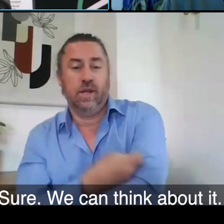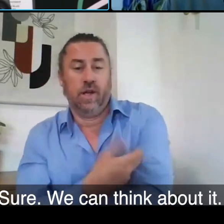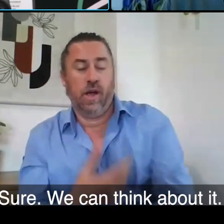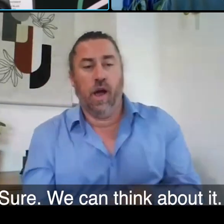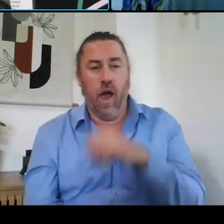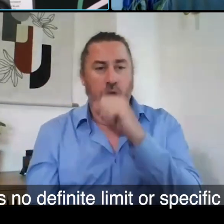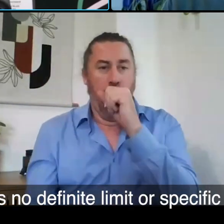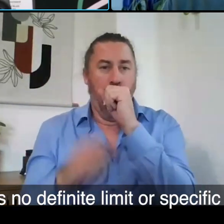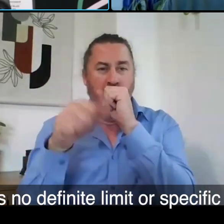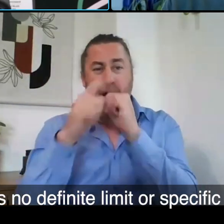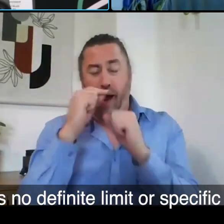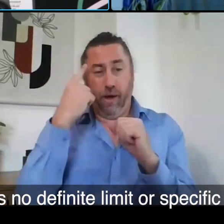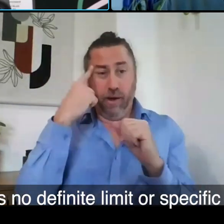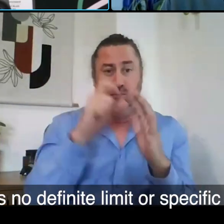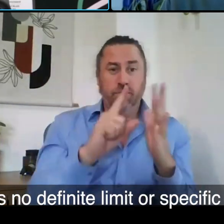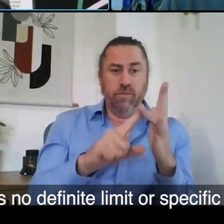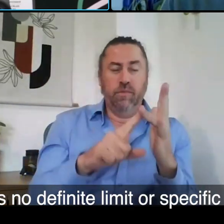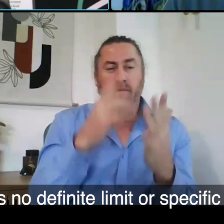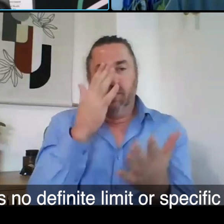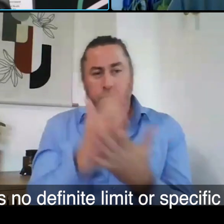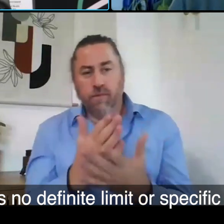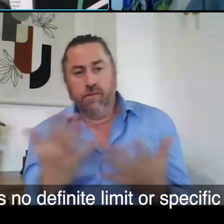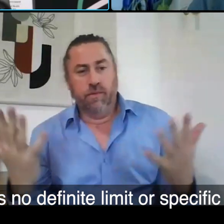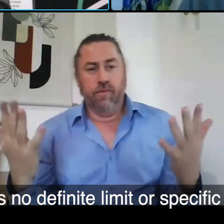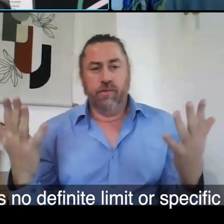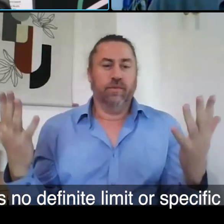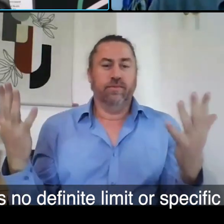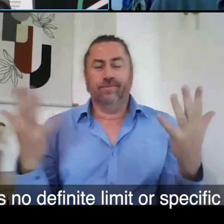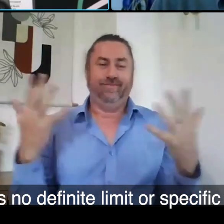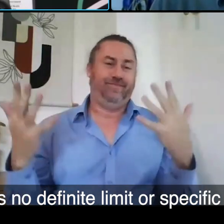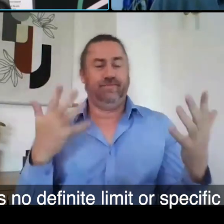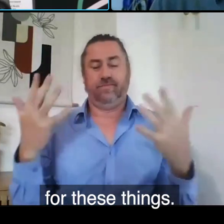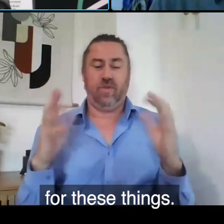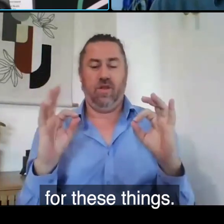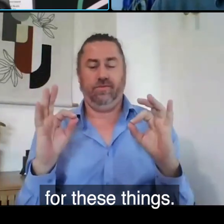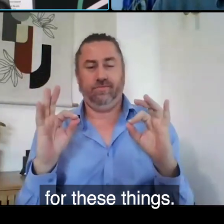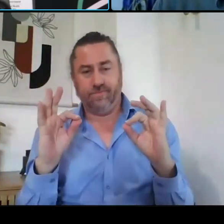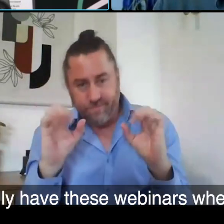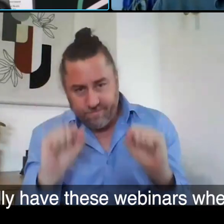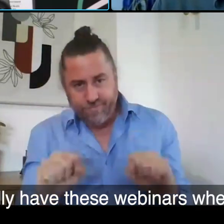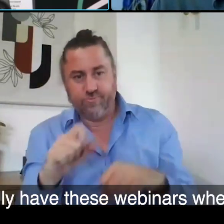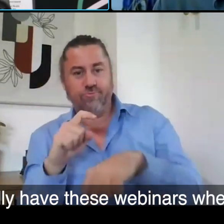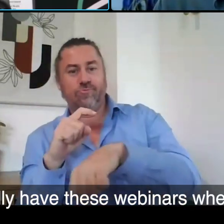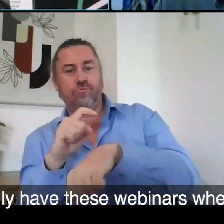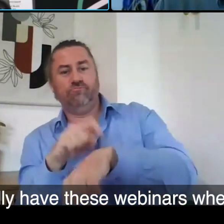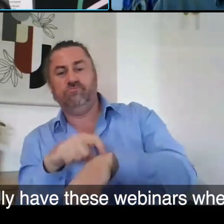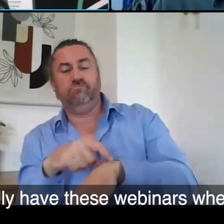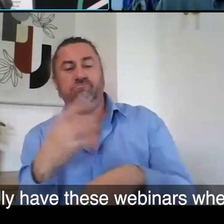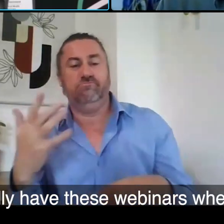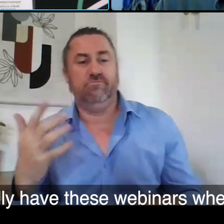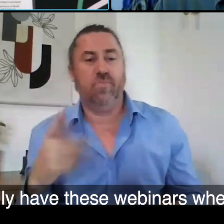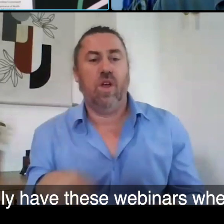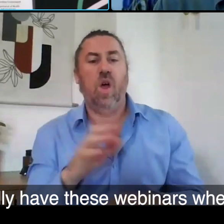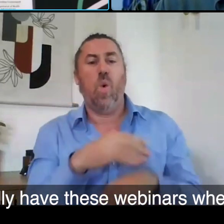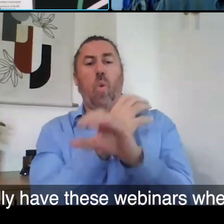Sure, we can think about it. Whether there's no definite limit for or specific timing for these things. We generally have these